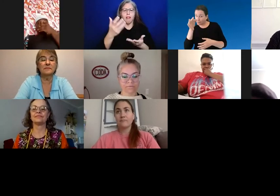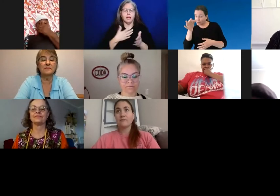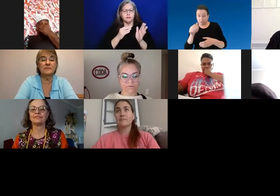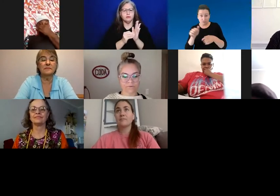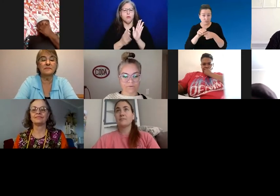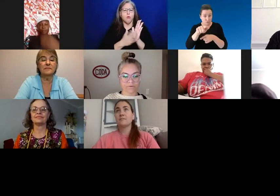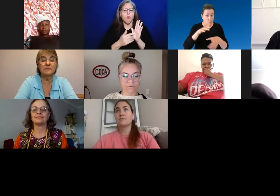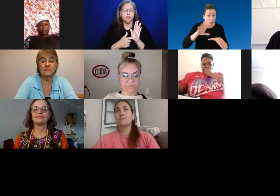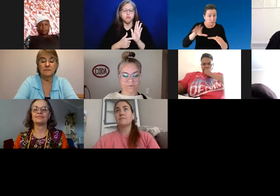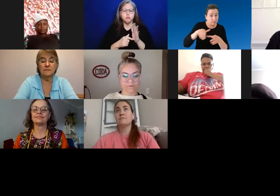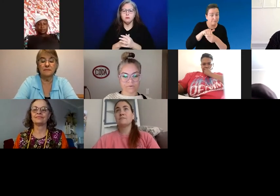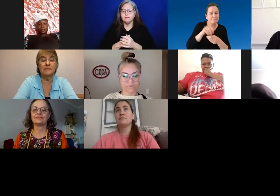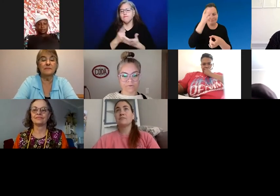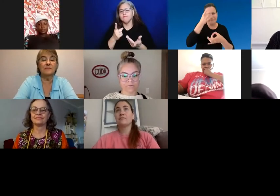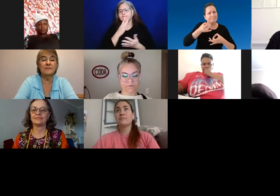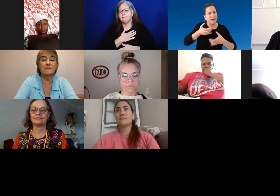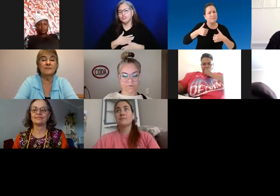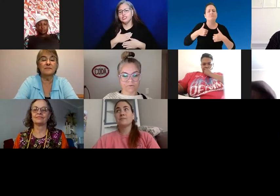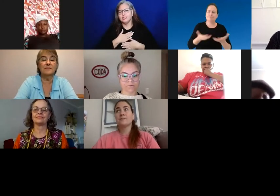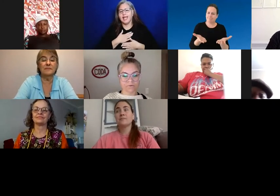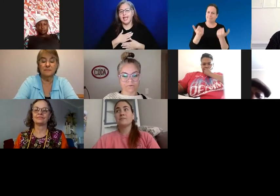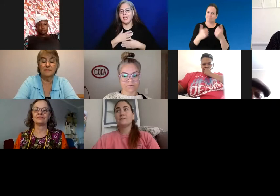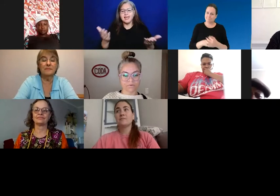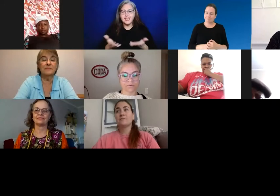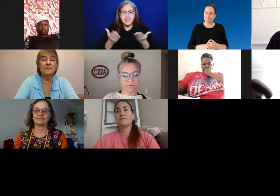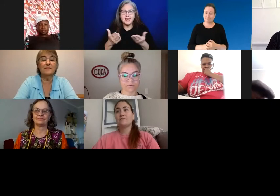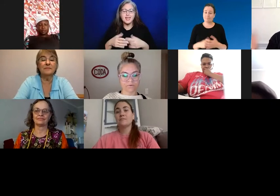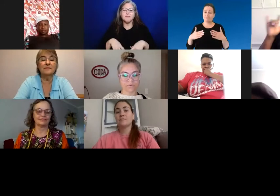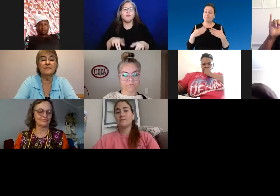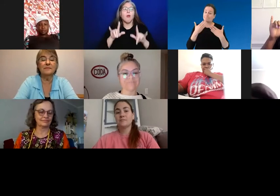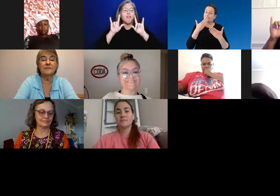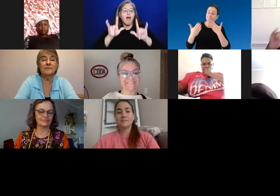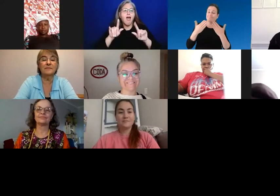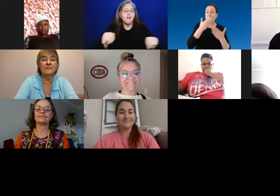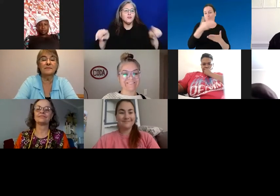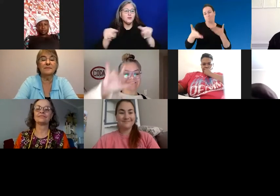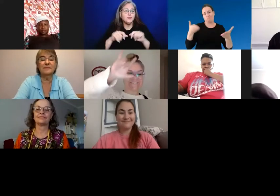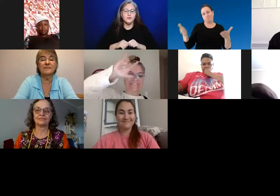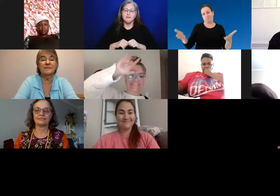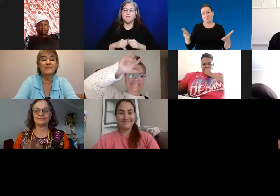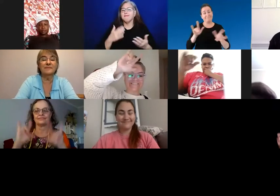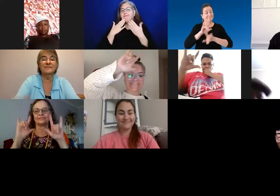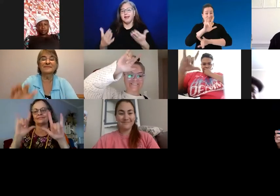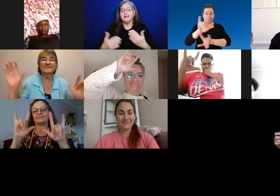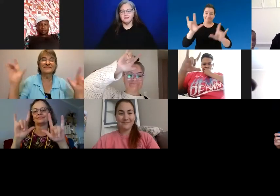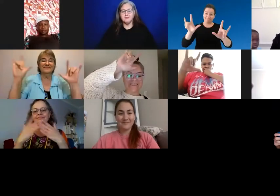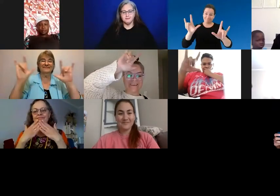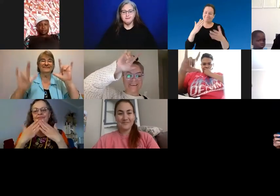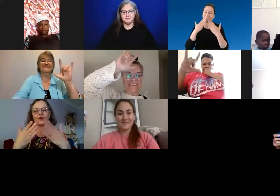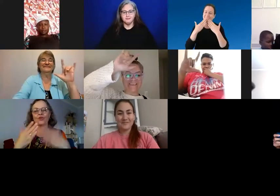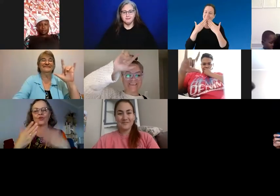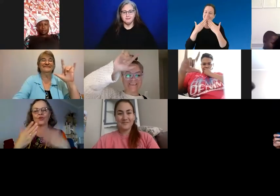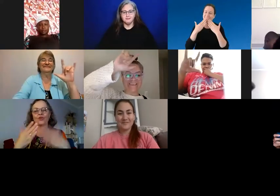So we really appreciate you being here, and love to you all. Thank you.